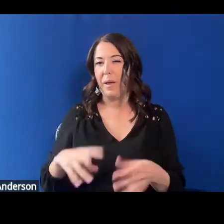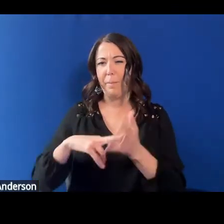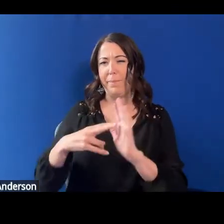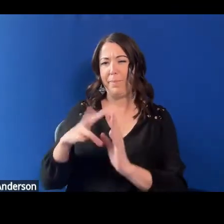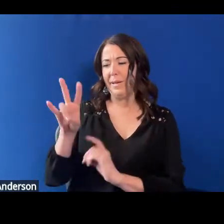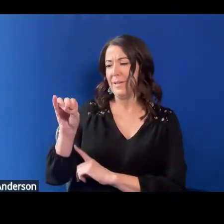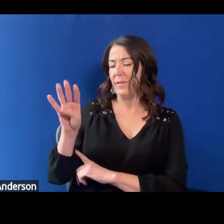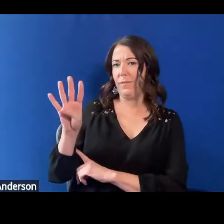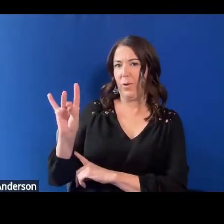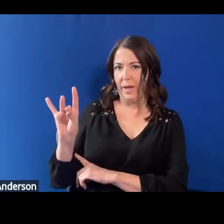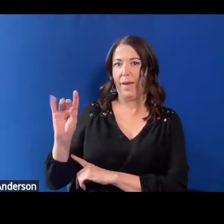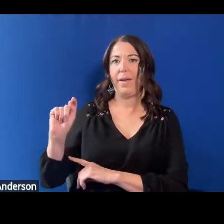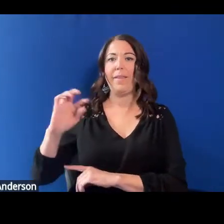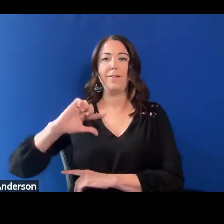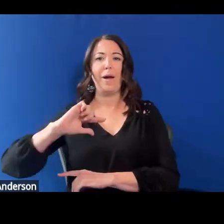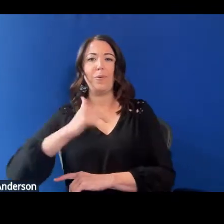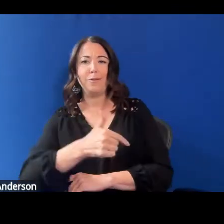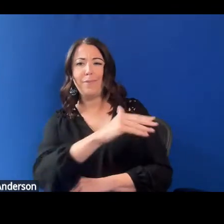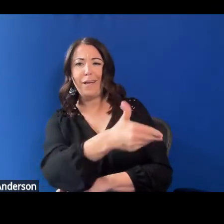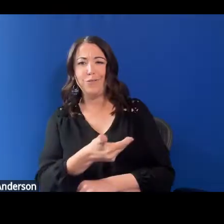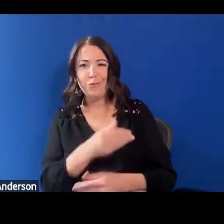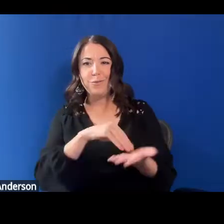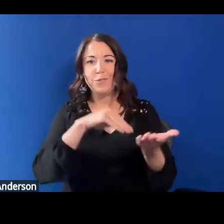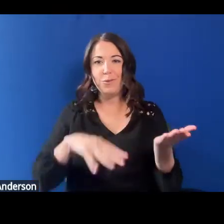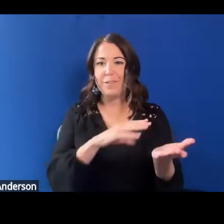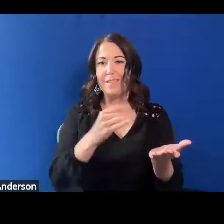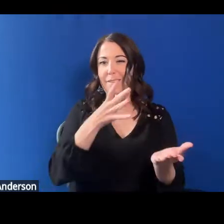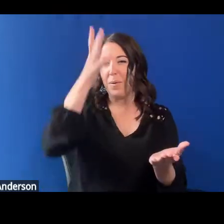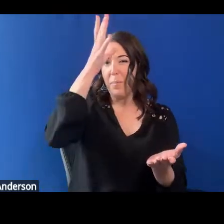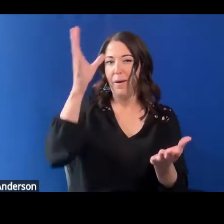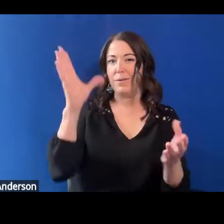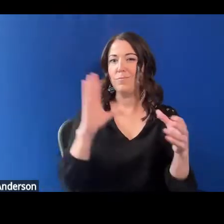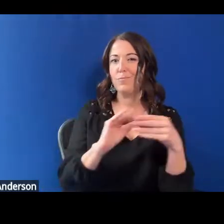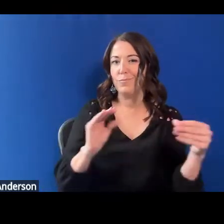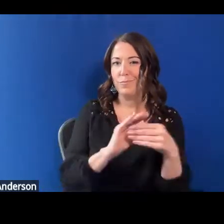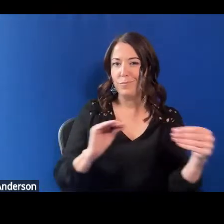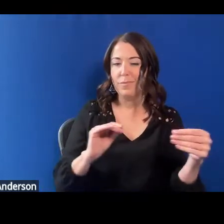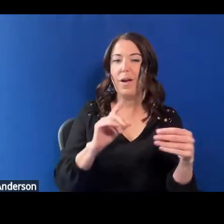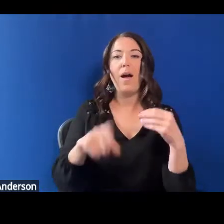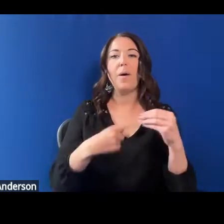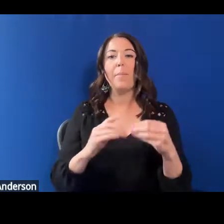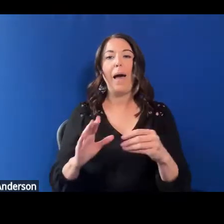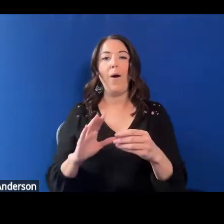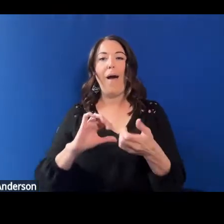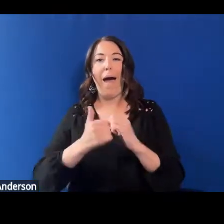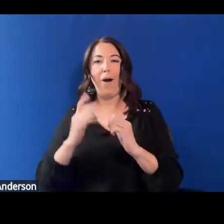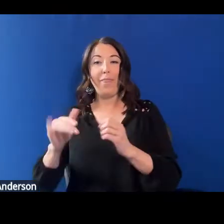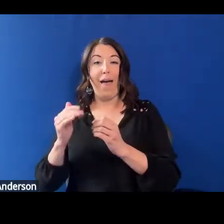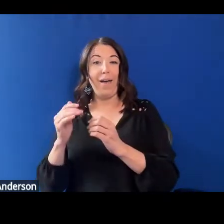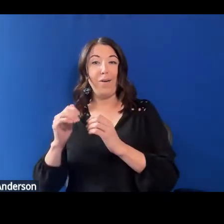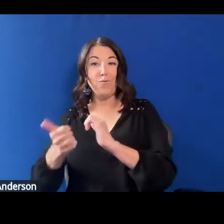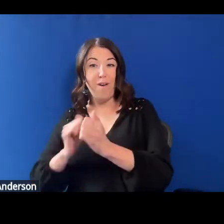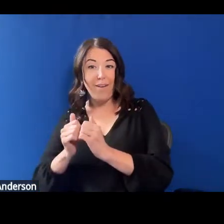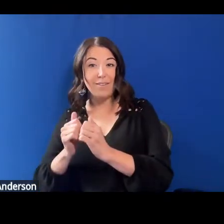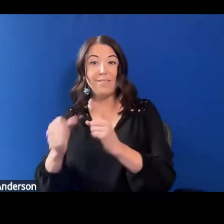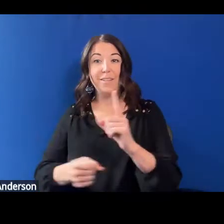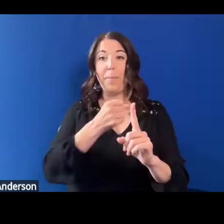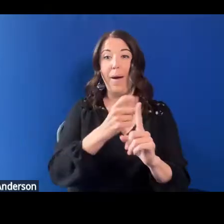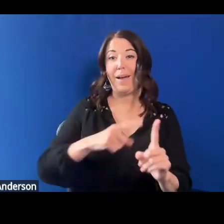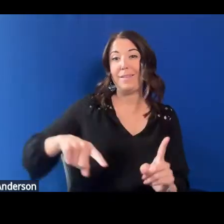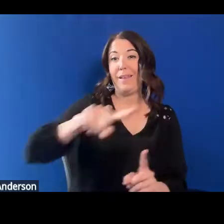introduce the students, and we have a couple of parents here, and then they will talk about the impact that this race had on them,